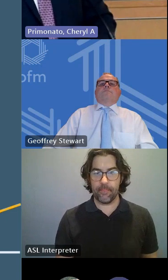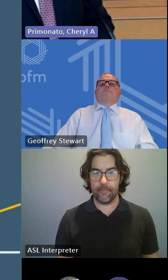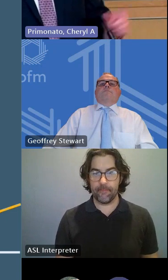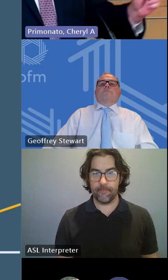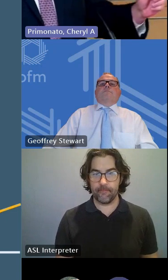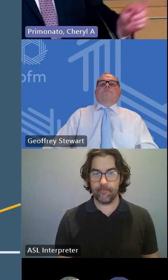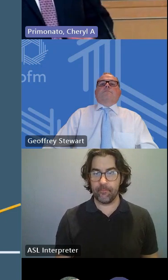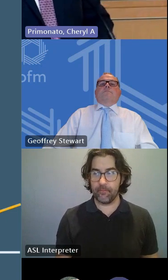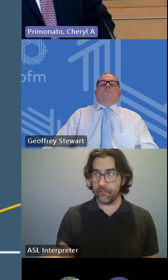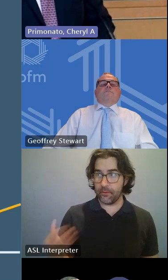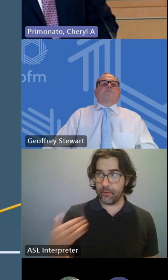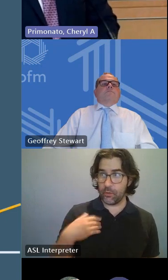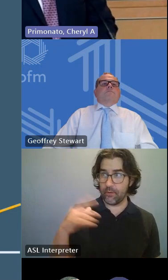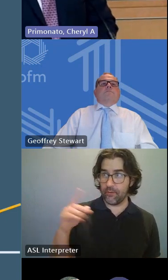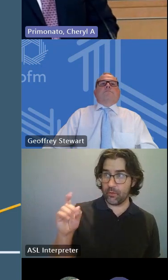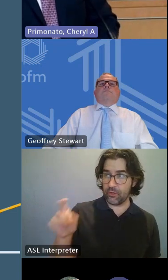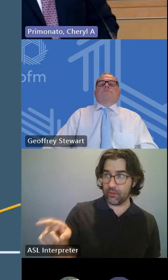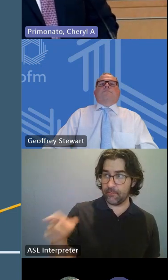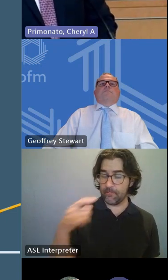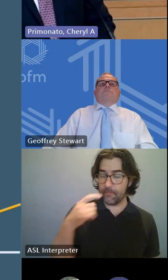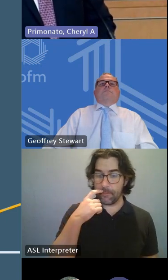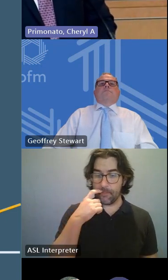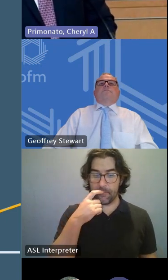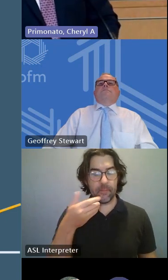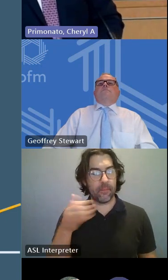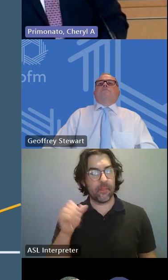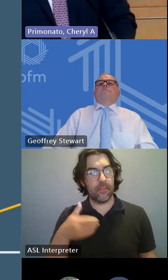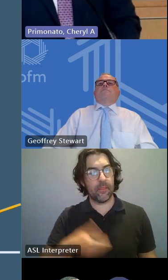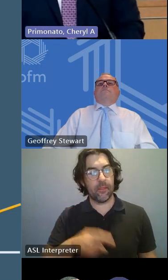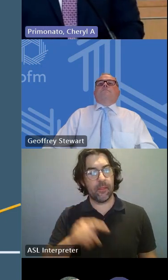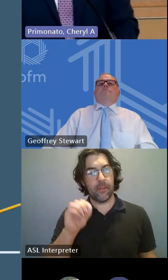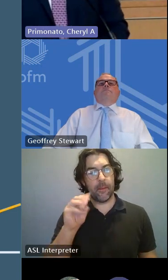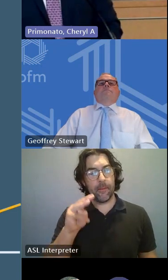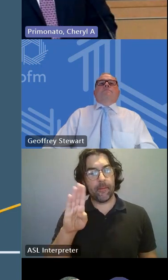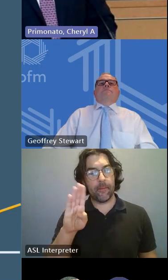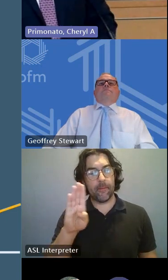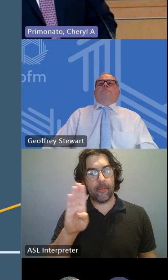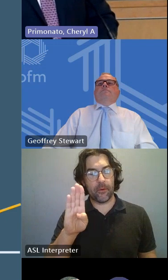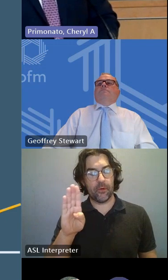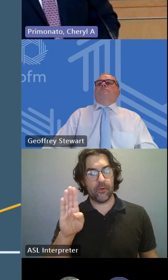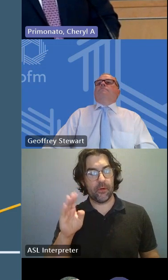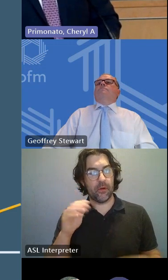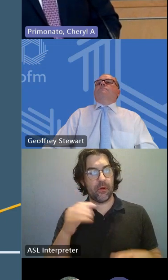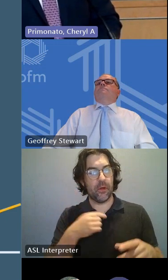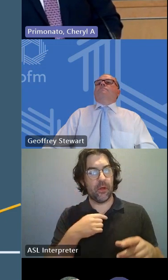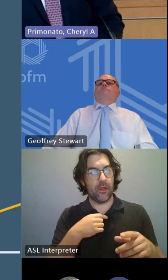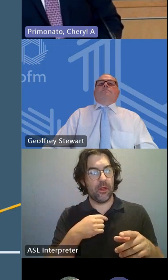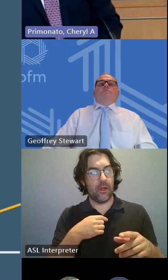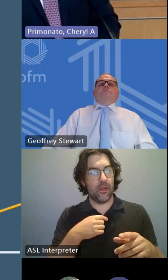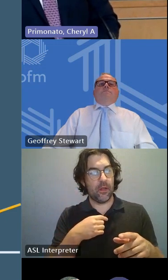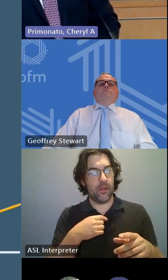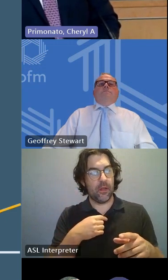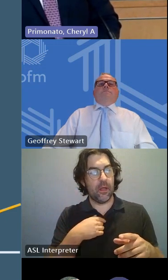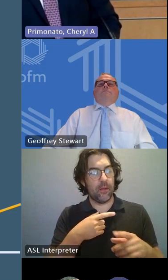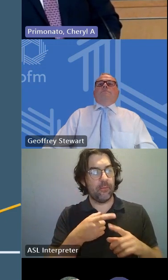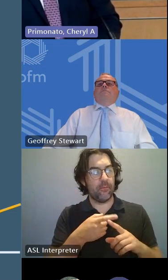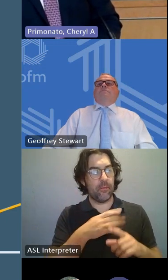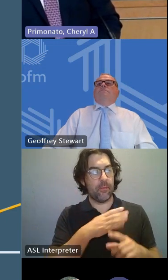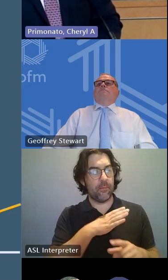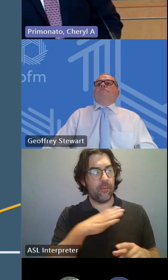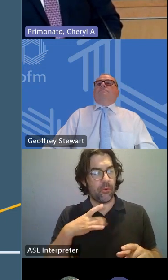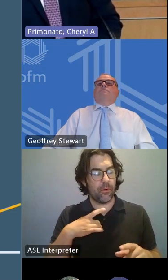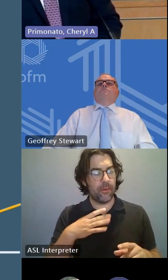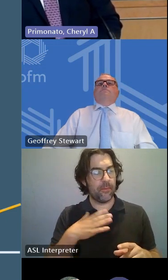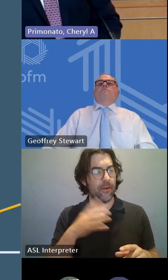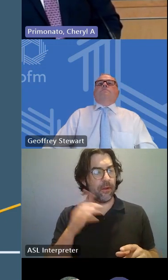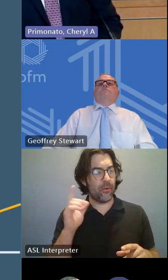Any other questions? Tom has a question. Yes. Yes, my name is Tom Bergender, and I'm also new to the board. My question doesn't